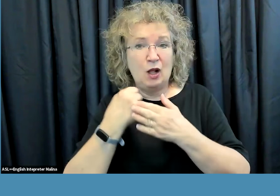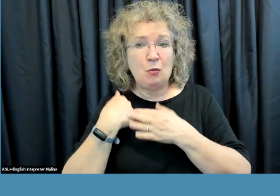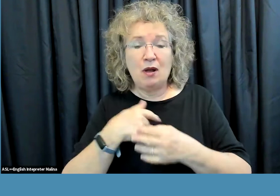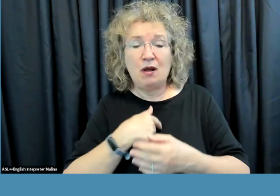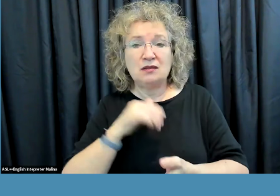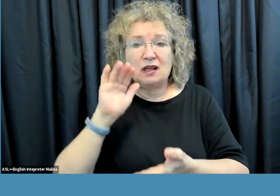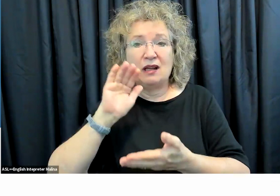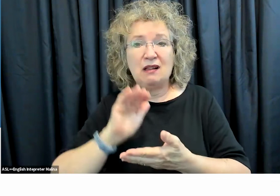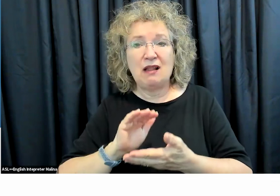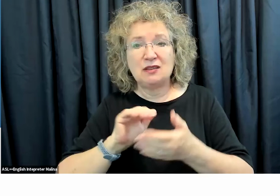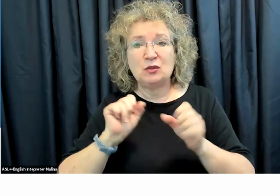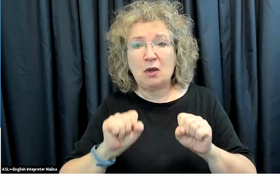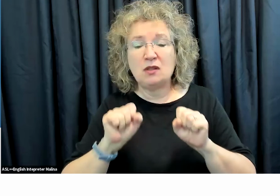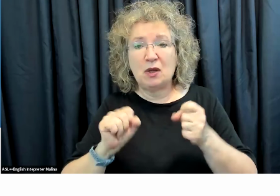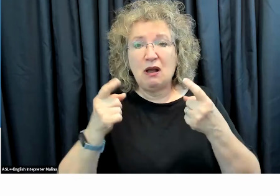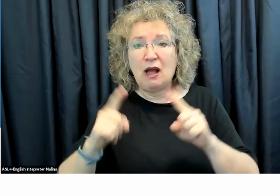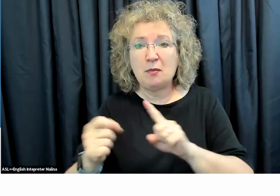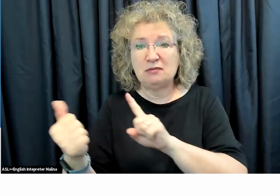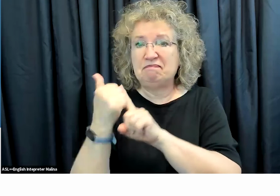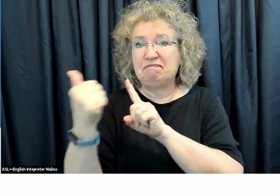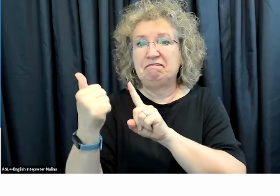please.